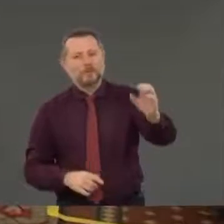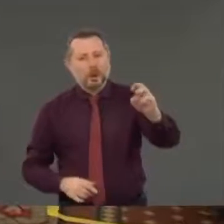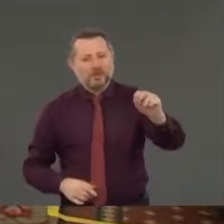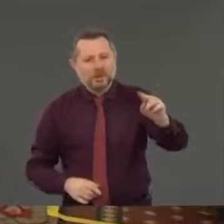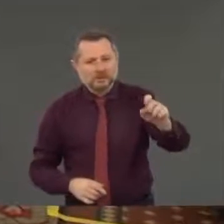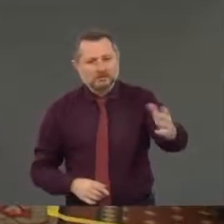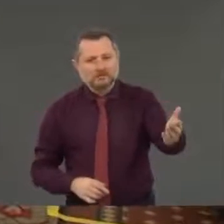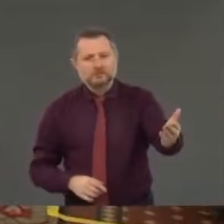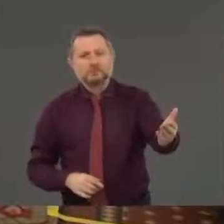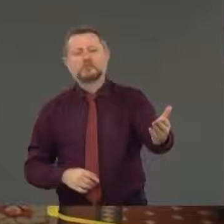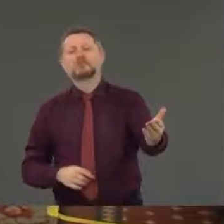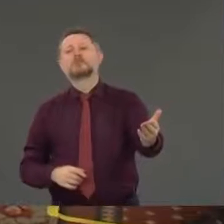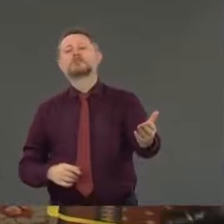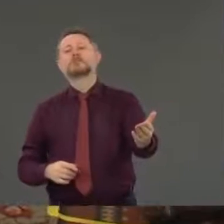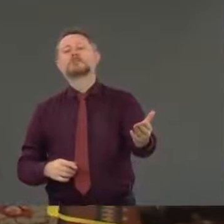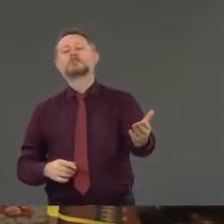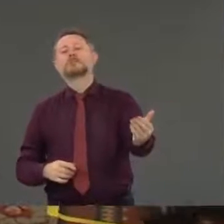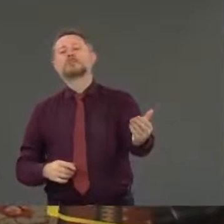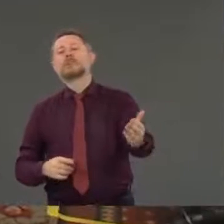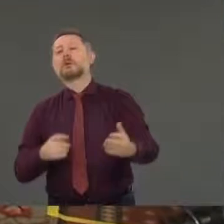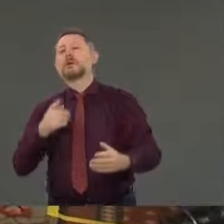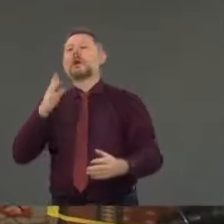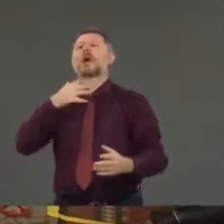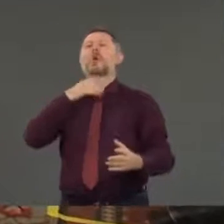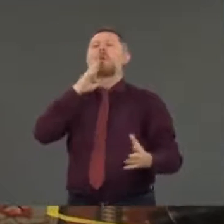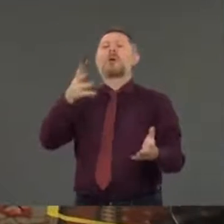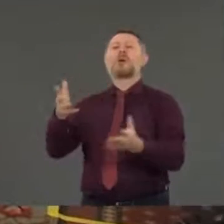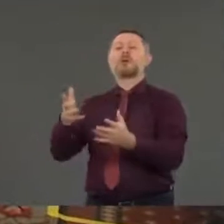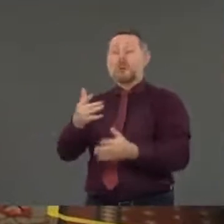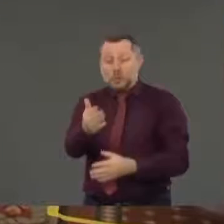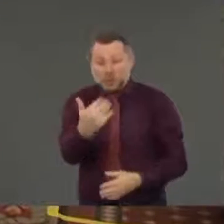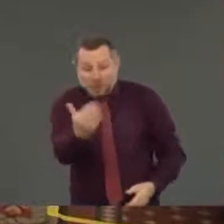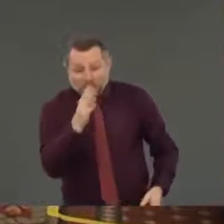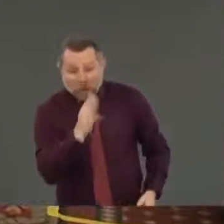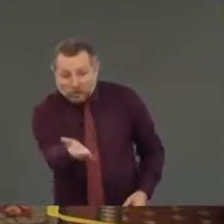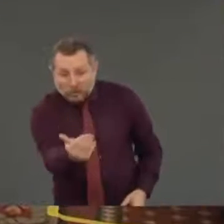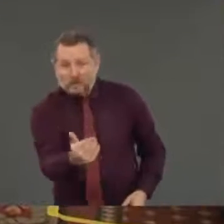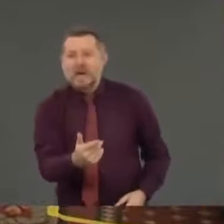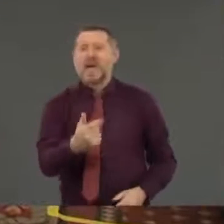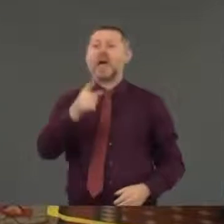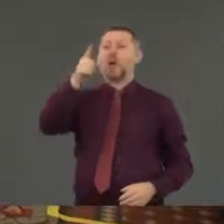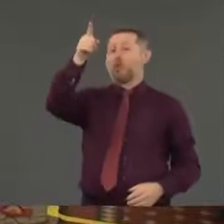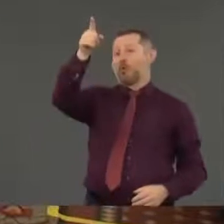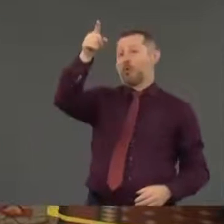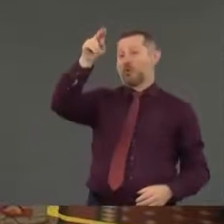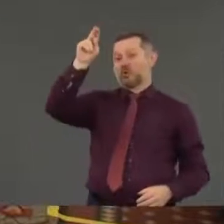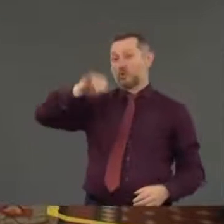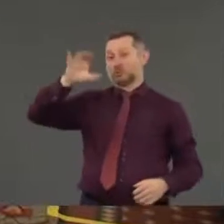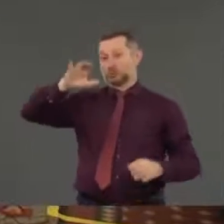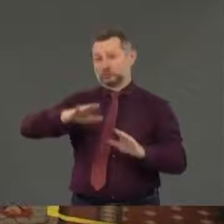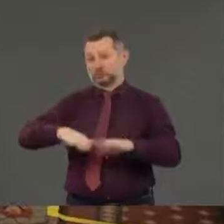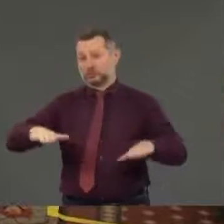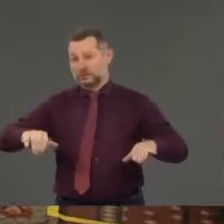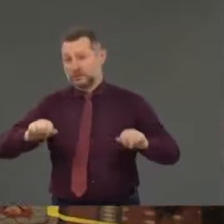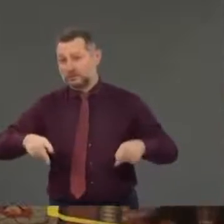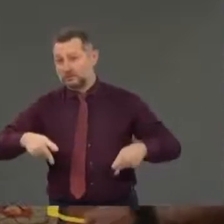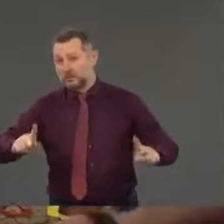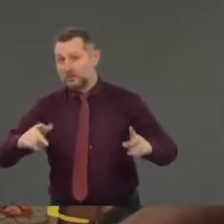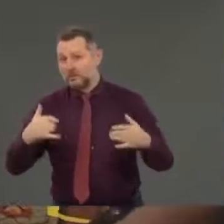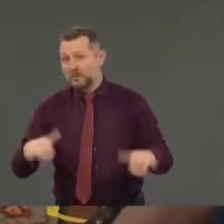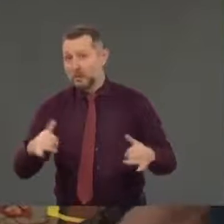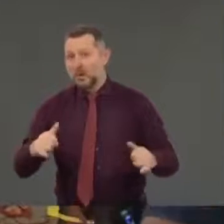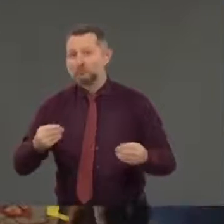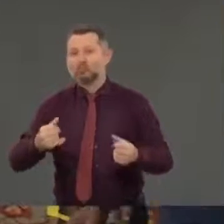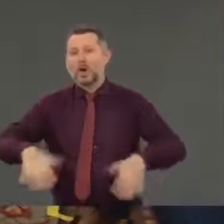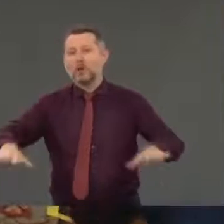answer that if you want. Go ahead. Okay. So, should children in New York City be allowed to play in playgrounds? There's been multiple videos